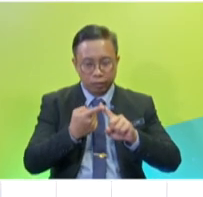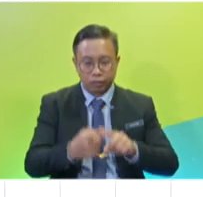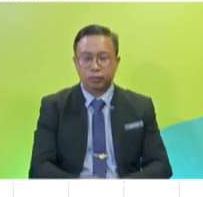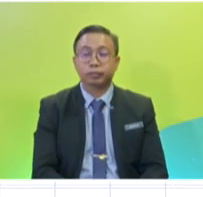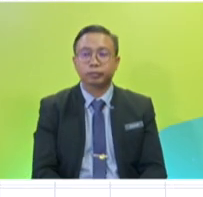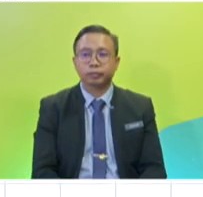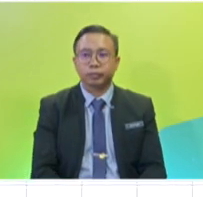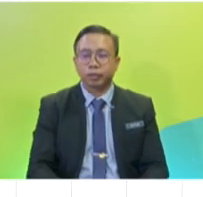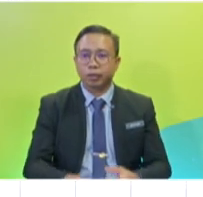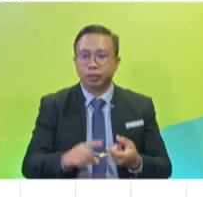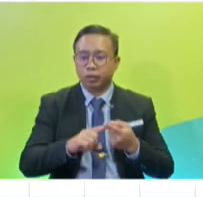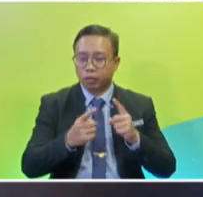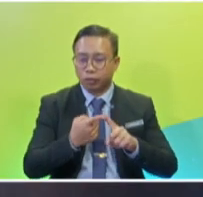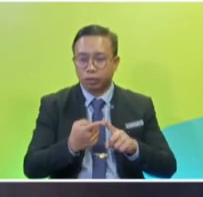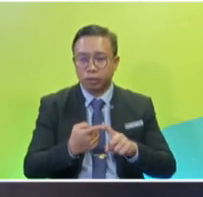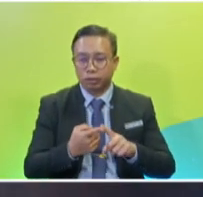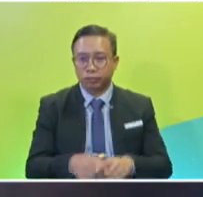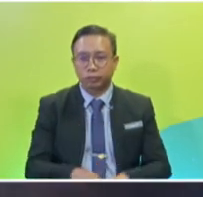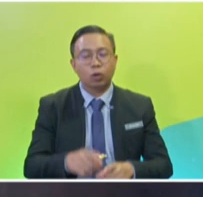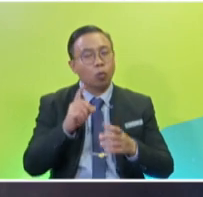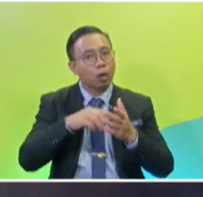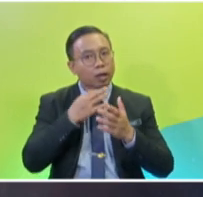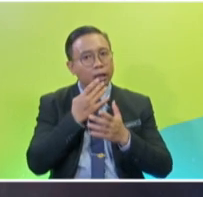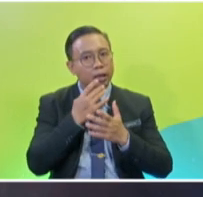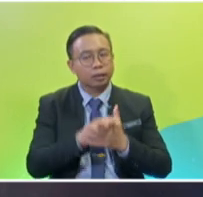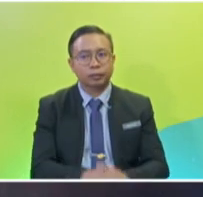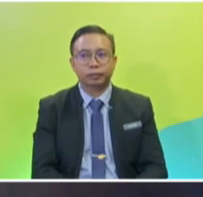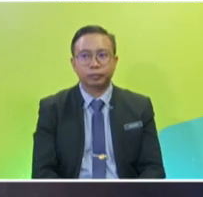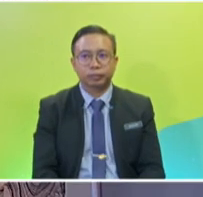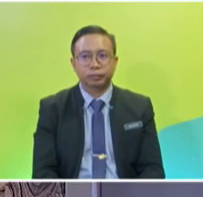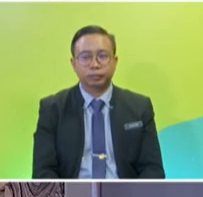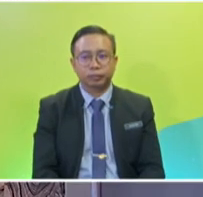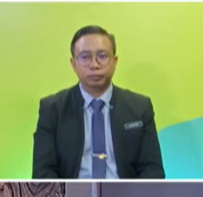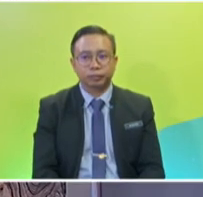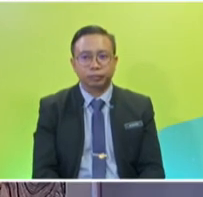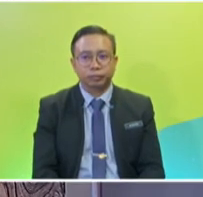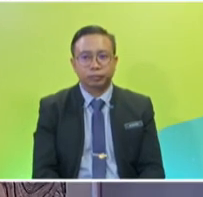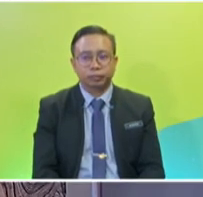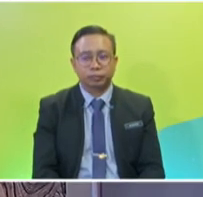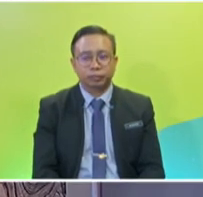as well as meeting my old friends. So this, what color was this just now, Yusof?